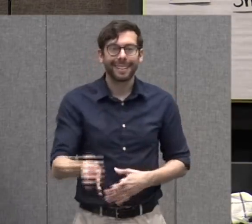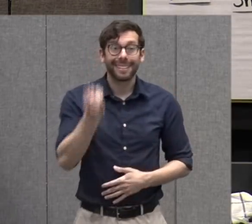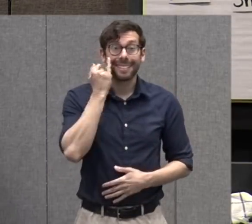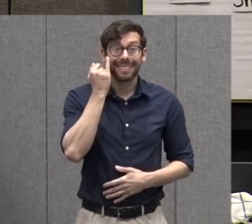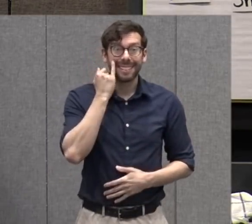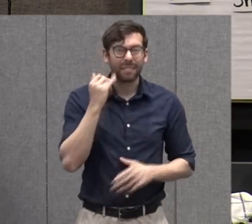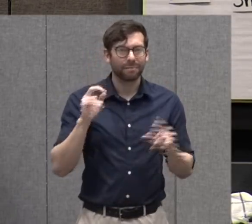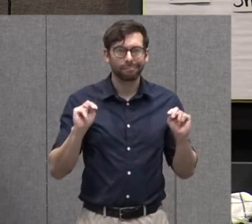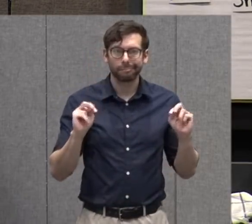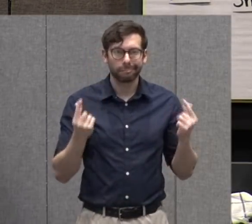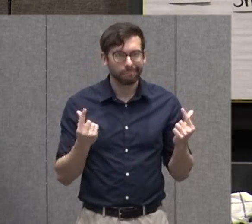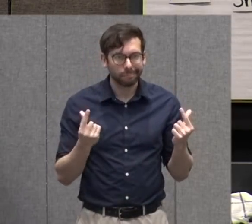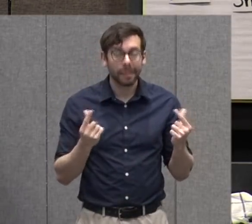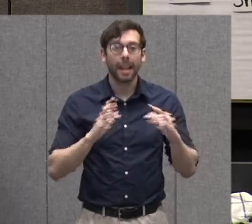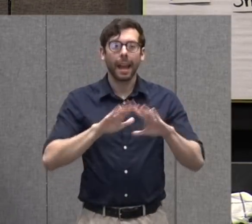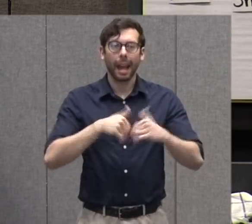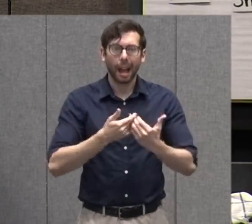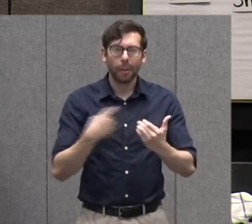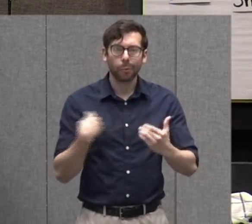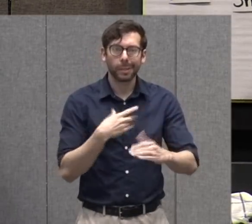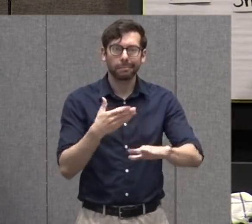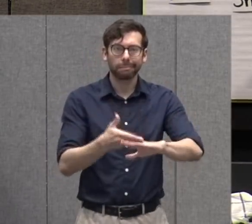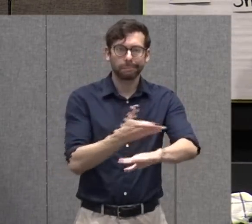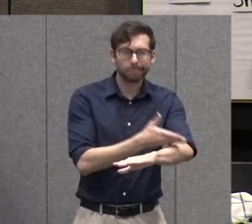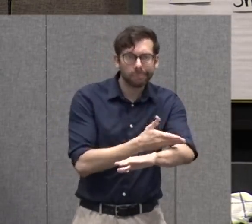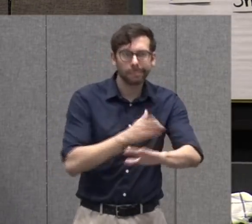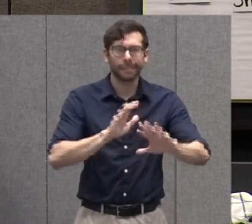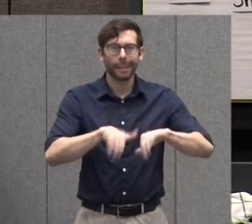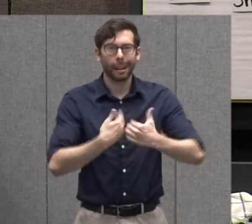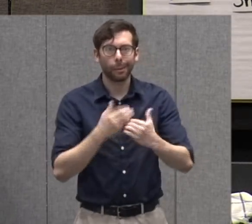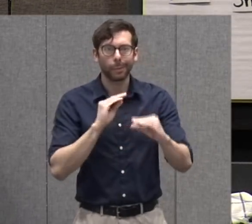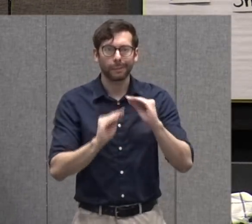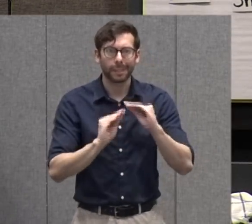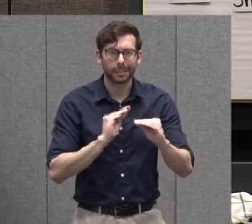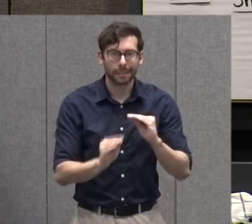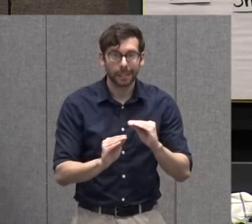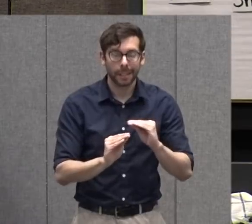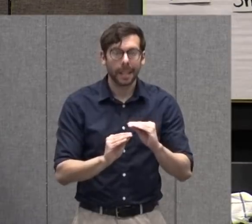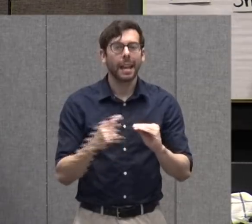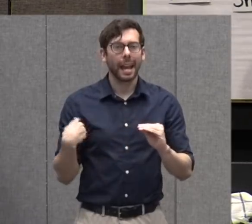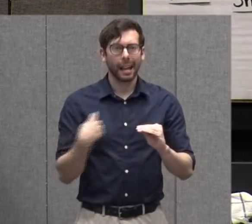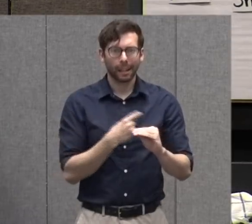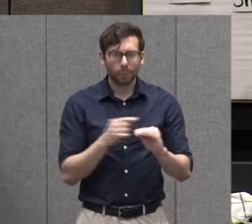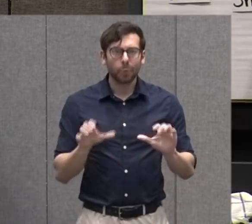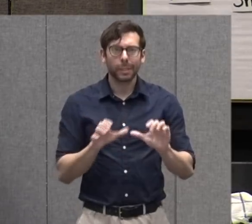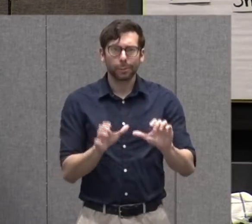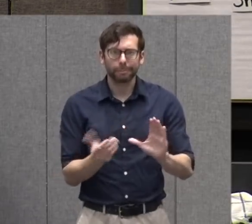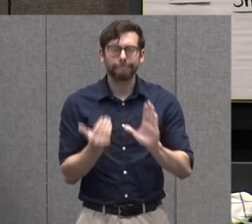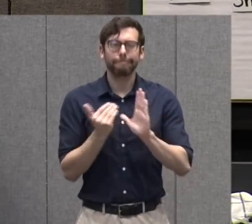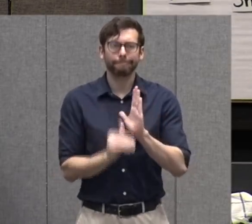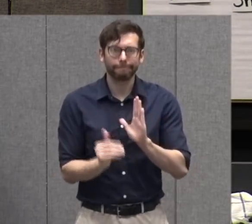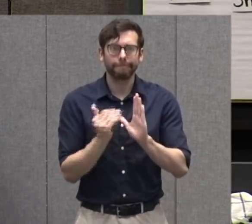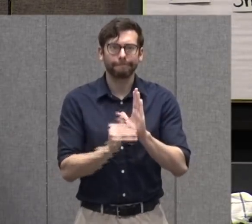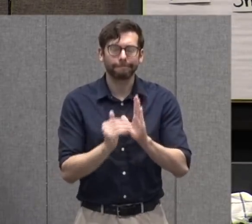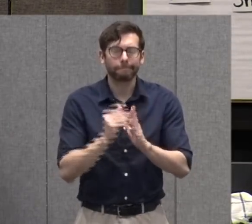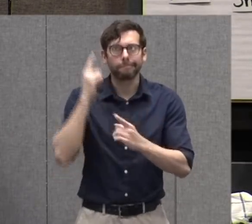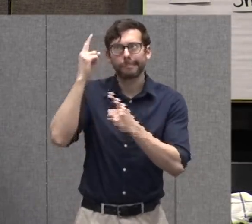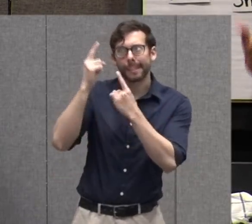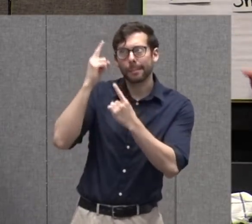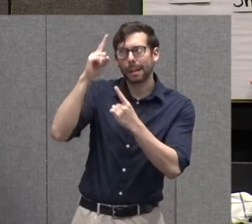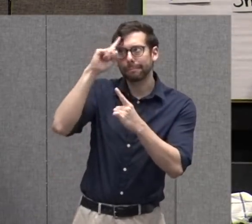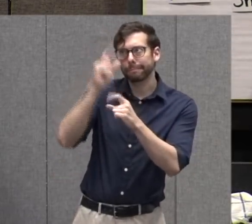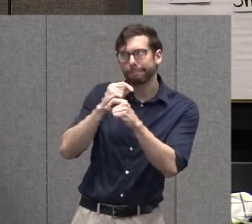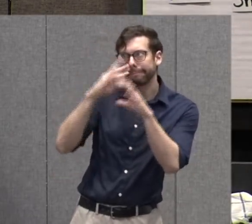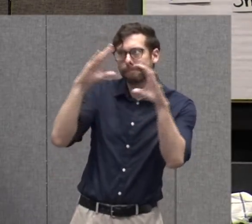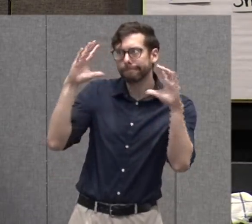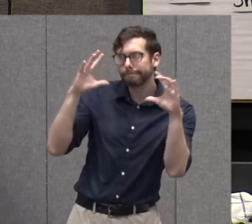better? How are we going to fix it? And we kind of keep going over and over these steps. We think about it, we're going to make it, we're going to